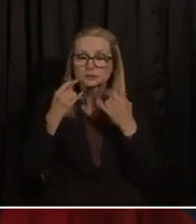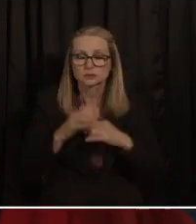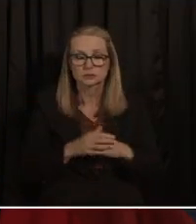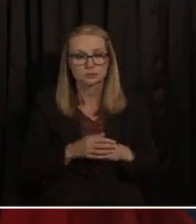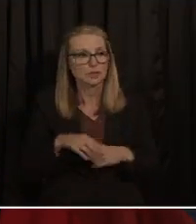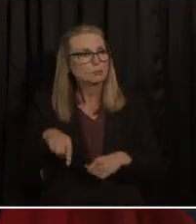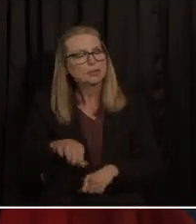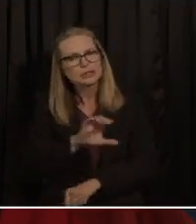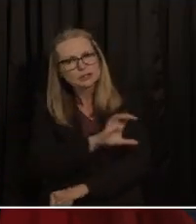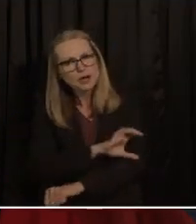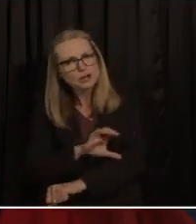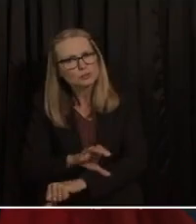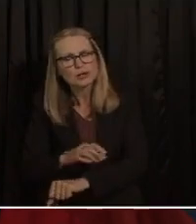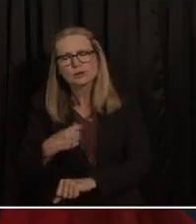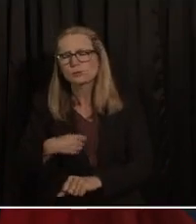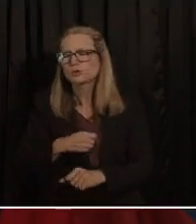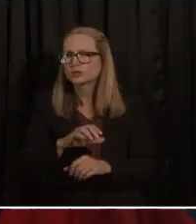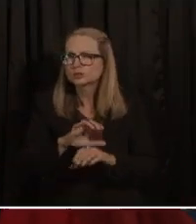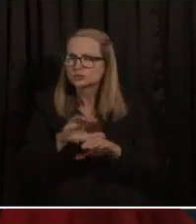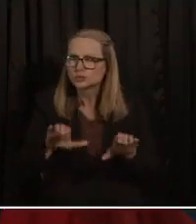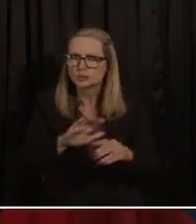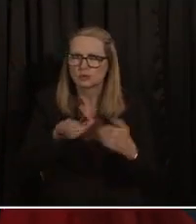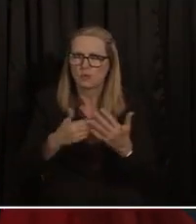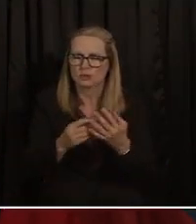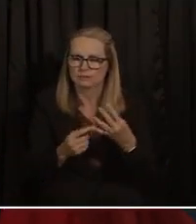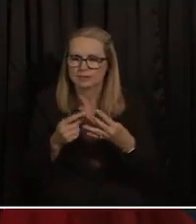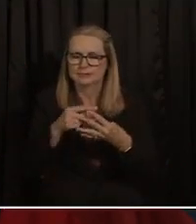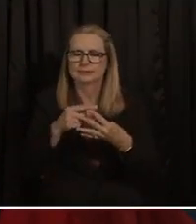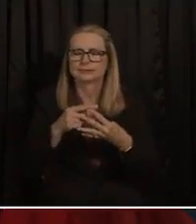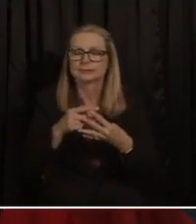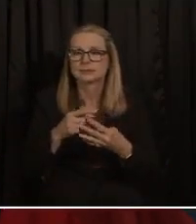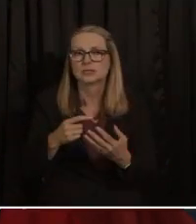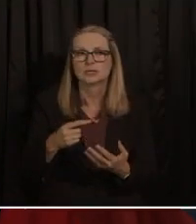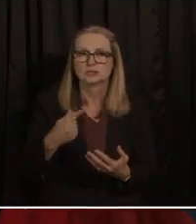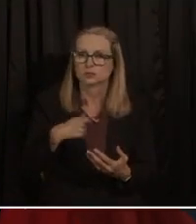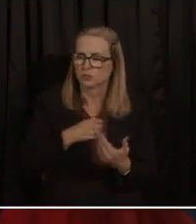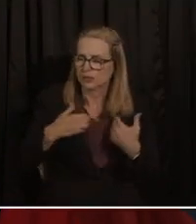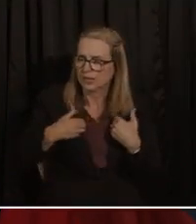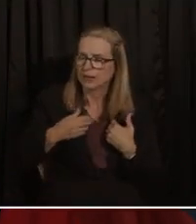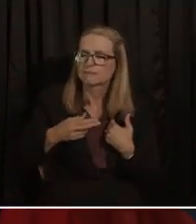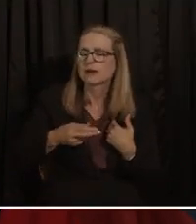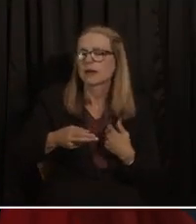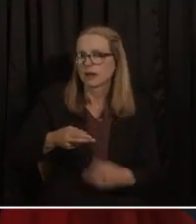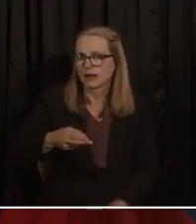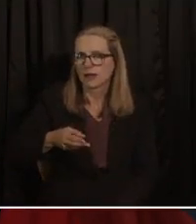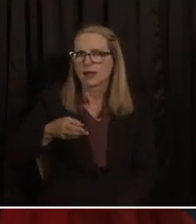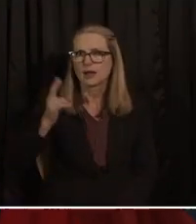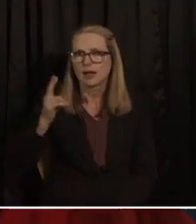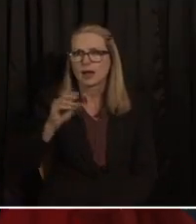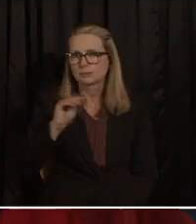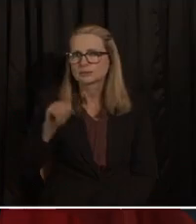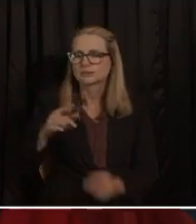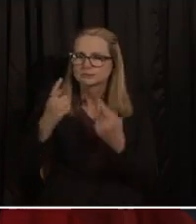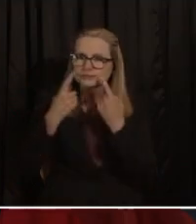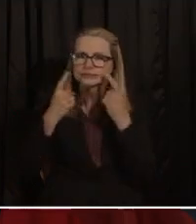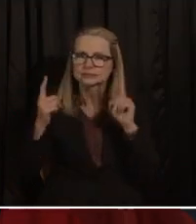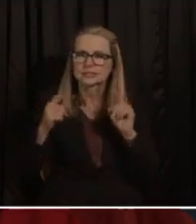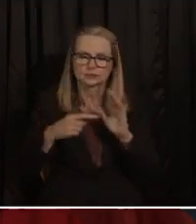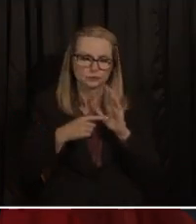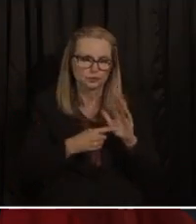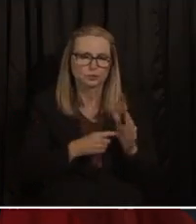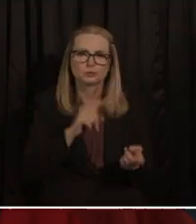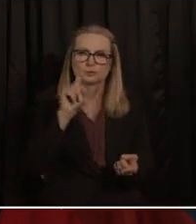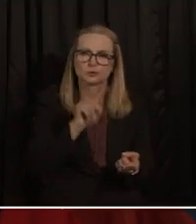vaccines. We have one of the highest rates in the region, one of the higher ones nationally. That's why we have a lower COVID rate. Testing,